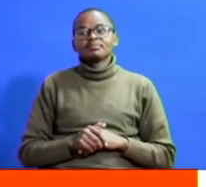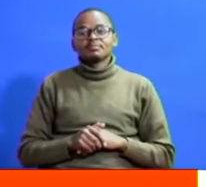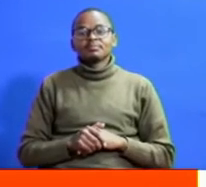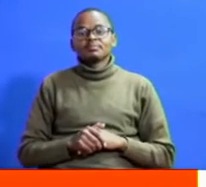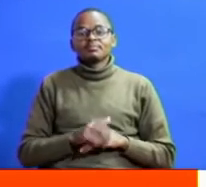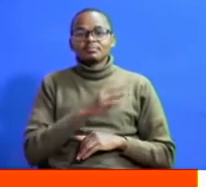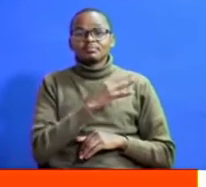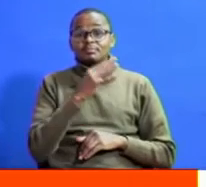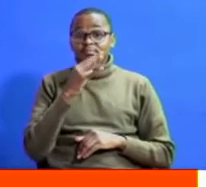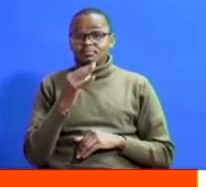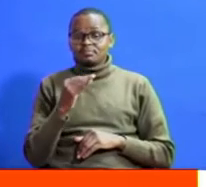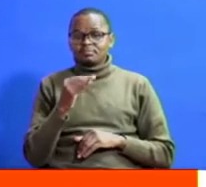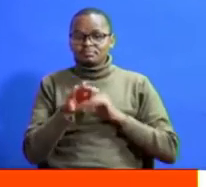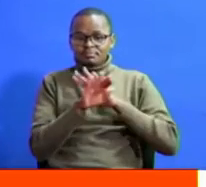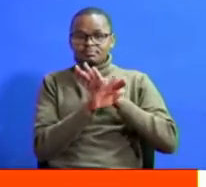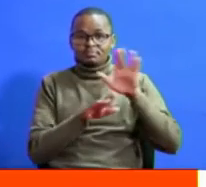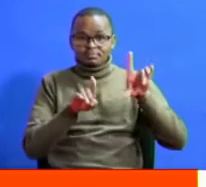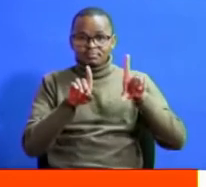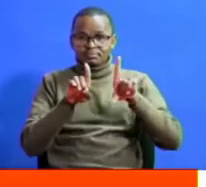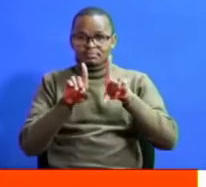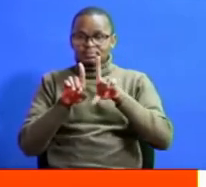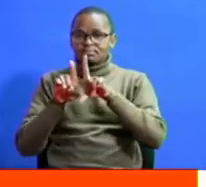And based on the same,